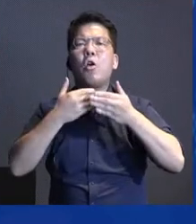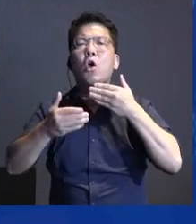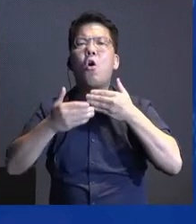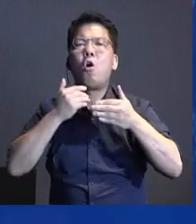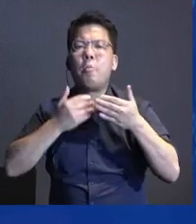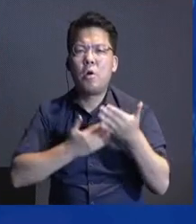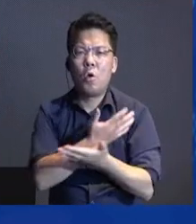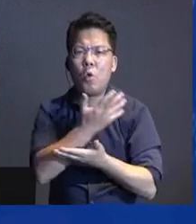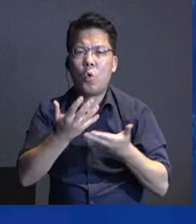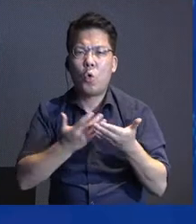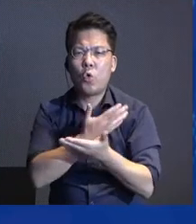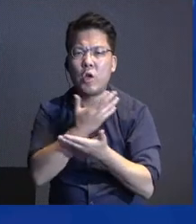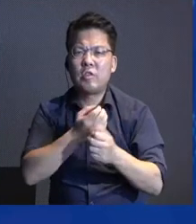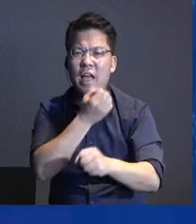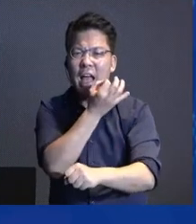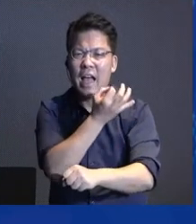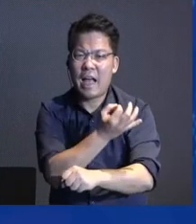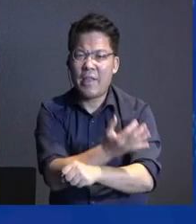then join in.